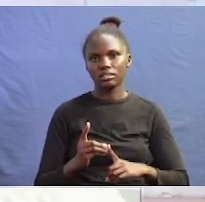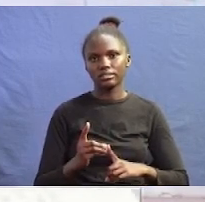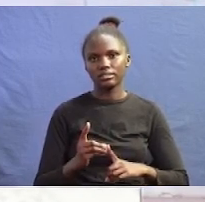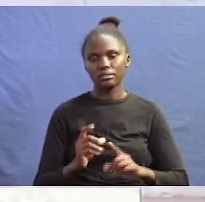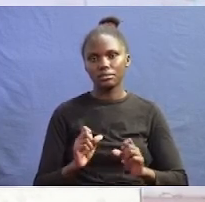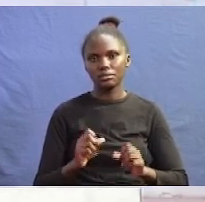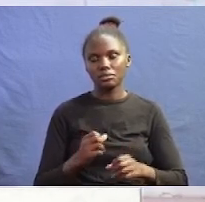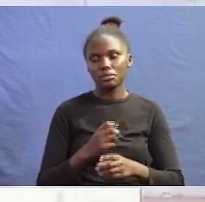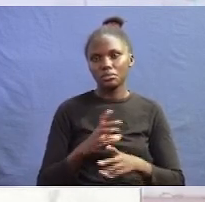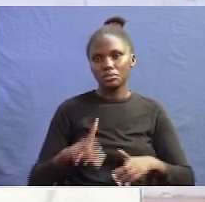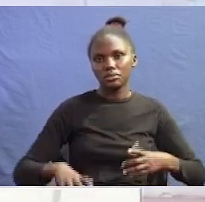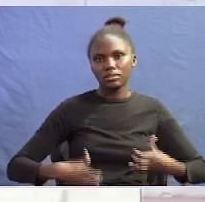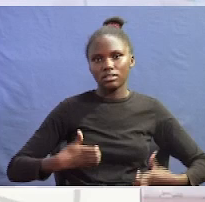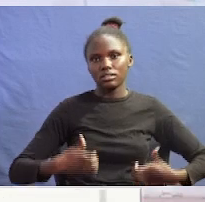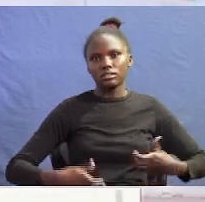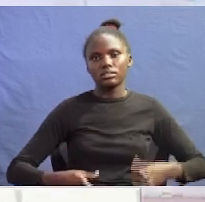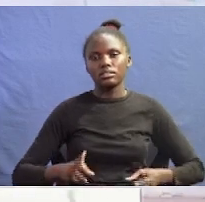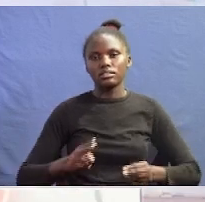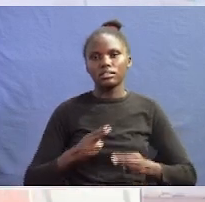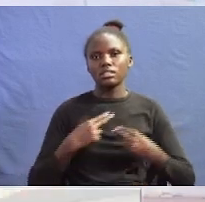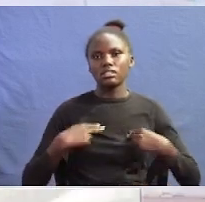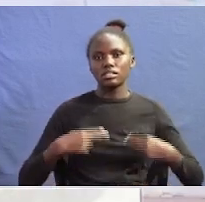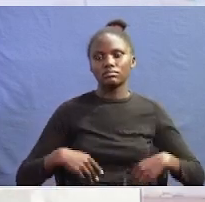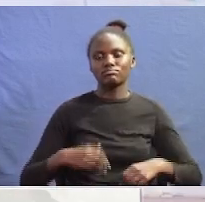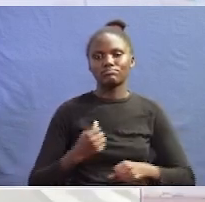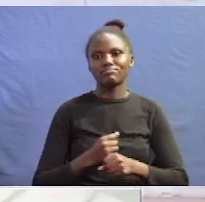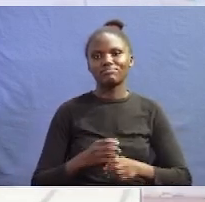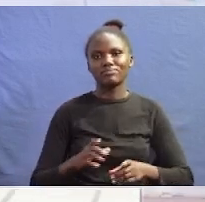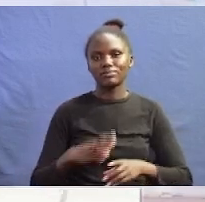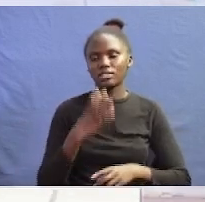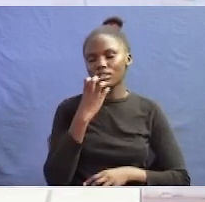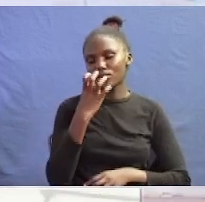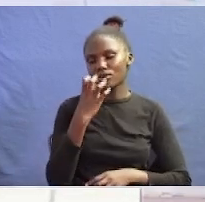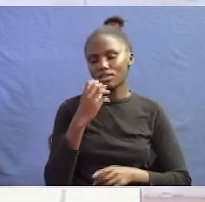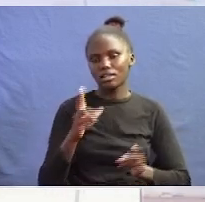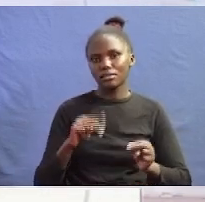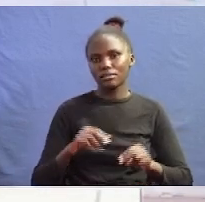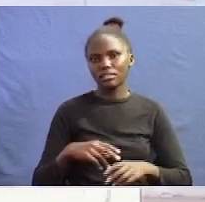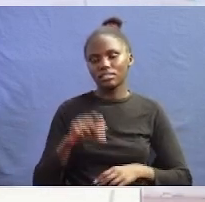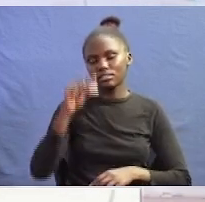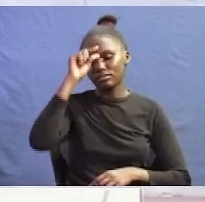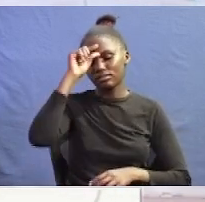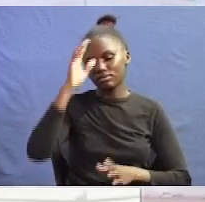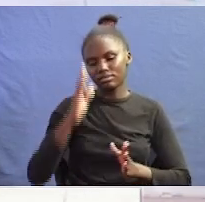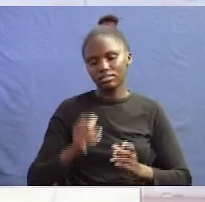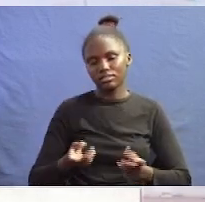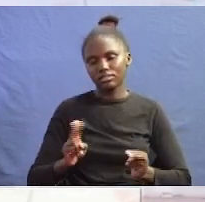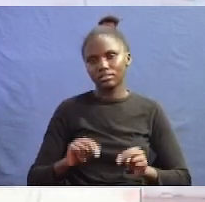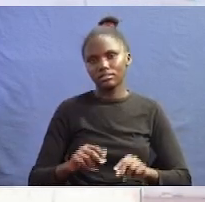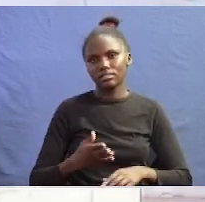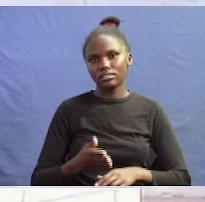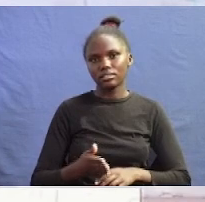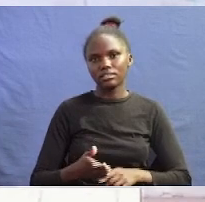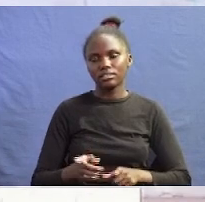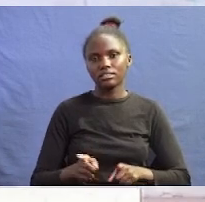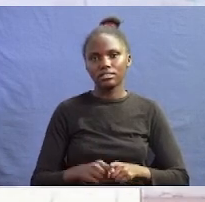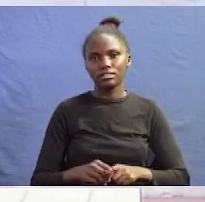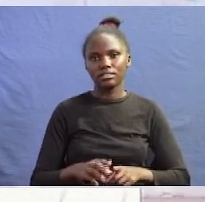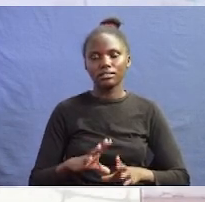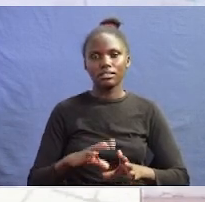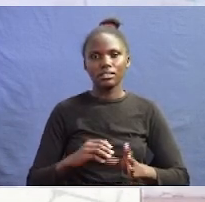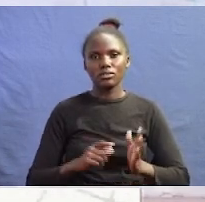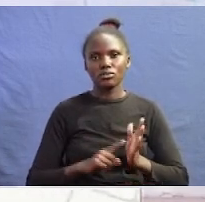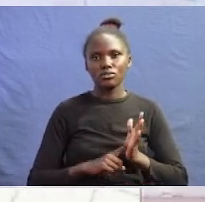the warmth of the office and the privilege of a governor. And of course, we'll be bringing you up to